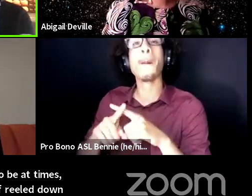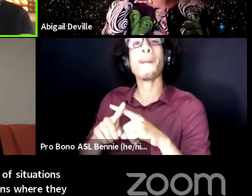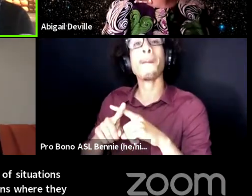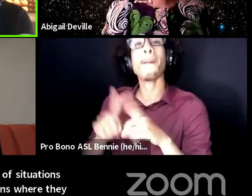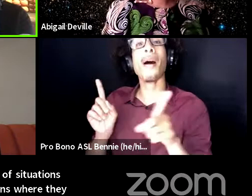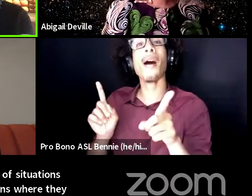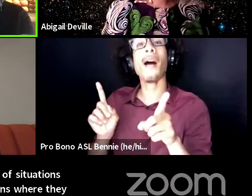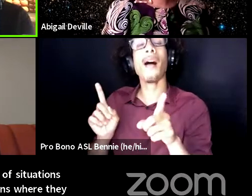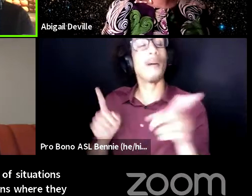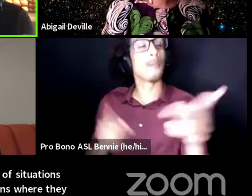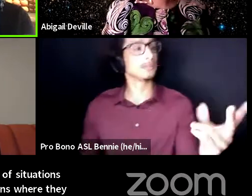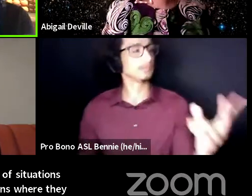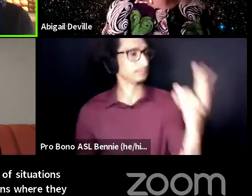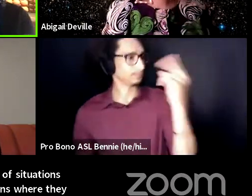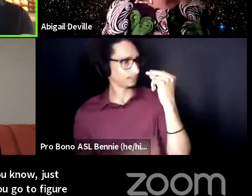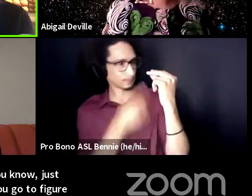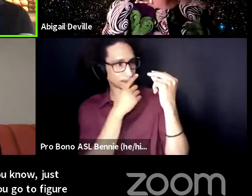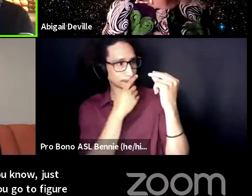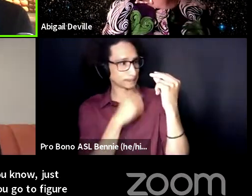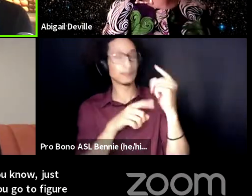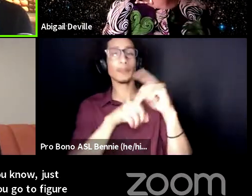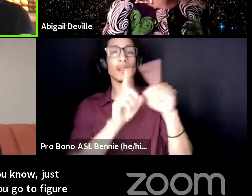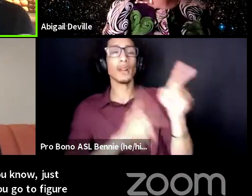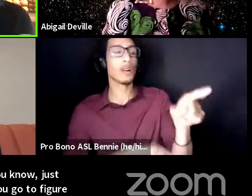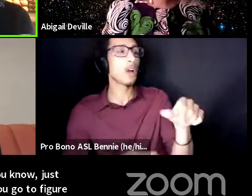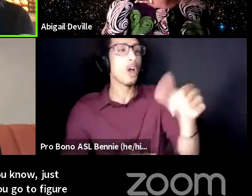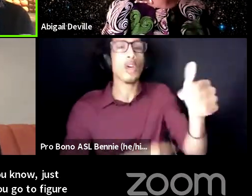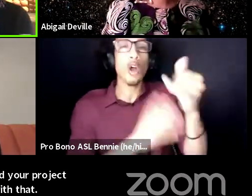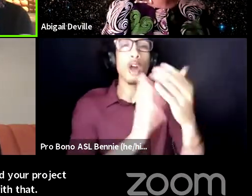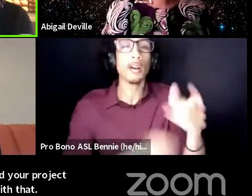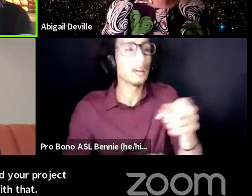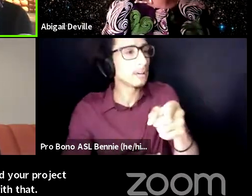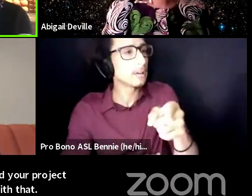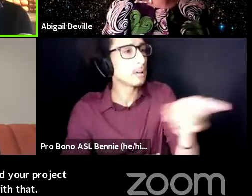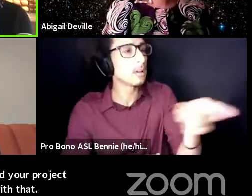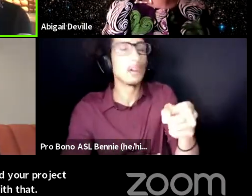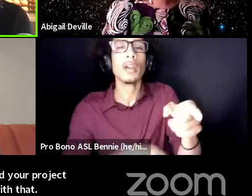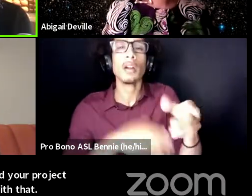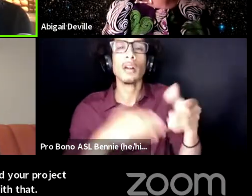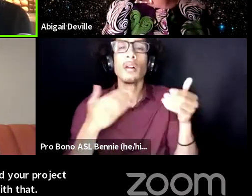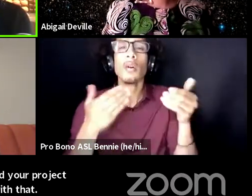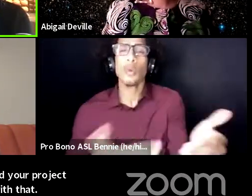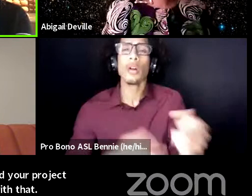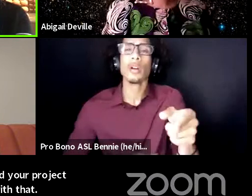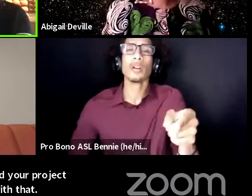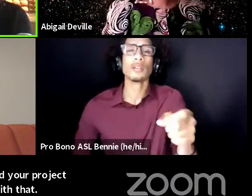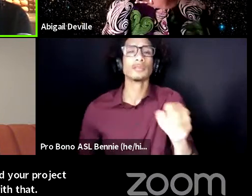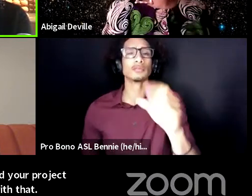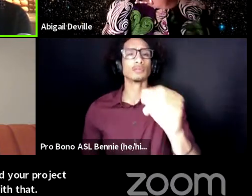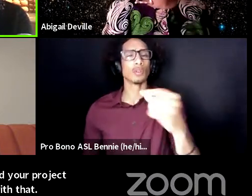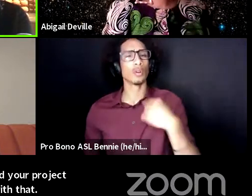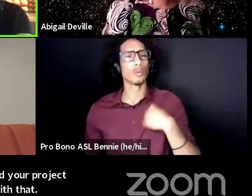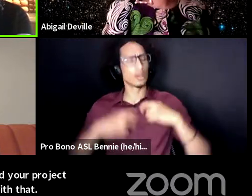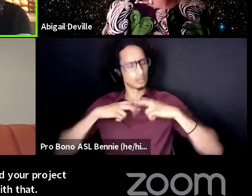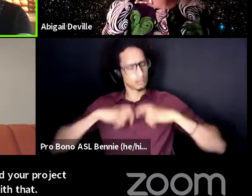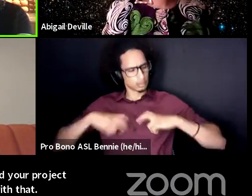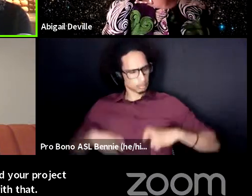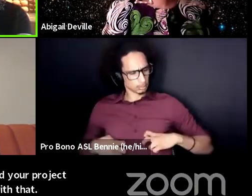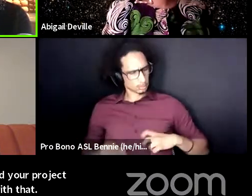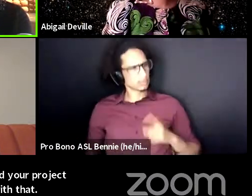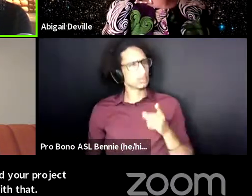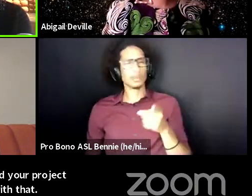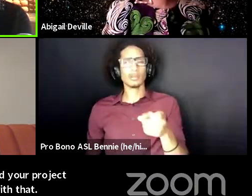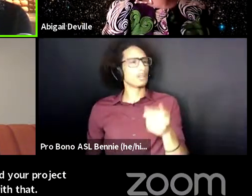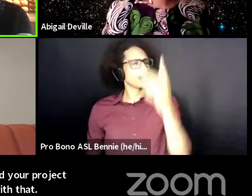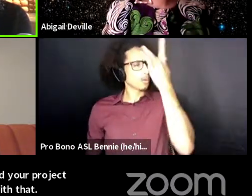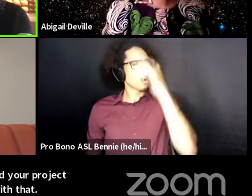artists. Right. And then you look at yourself and you're like, okay, why am I not given those opportunities? Why am I not given those same opportunity when it comes